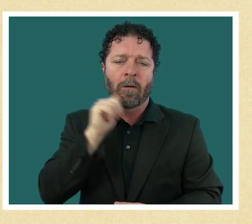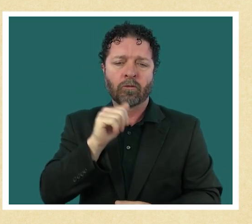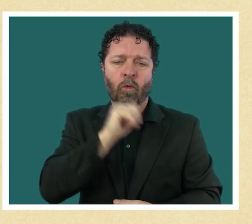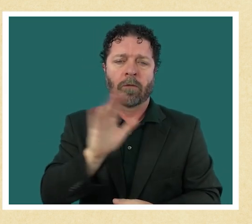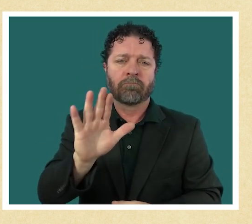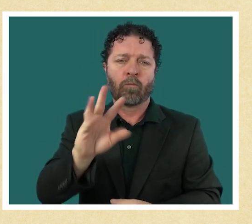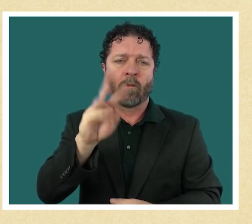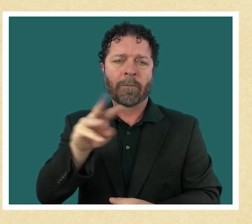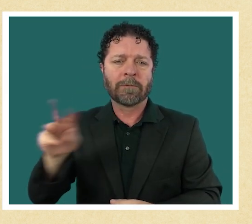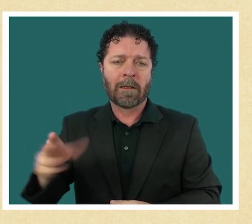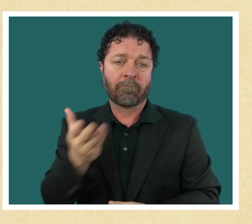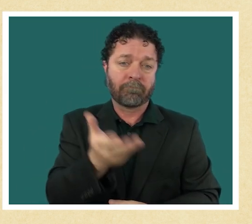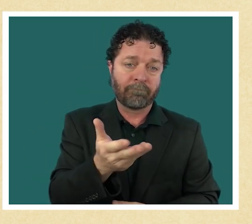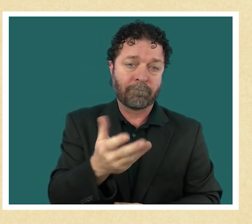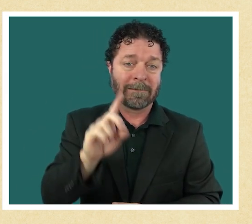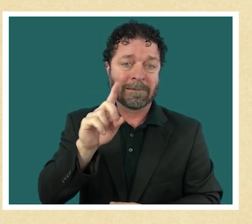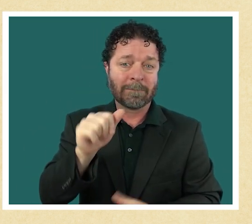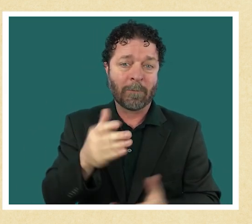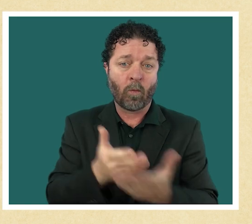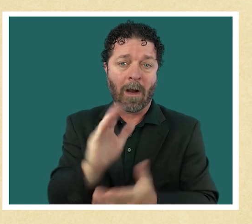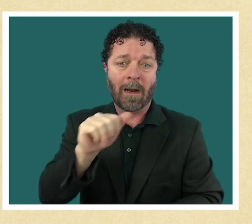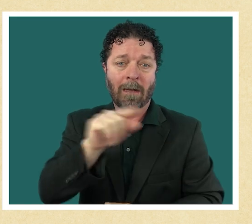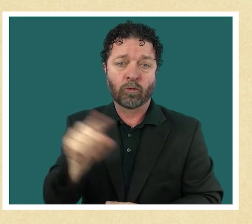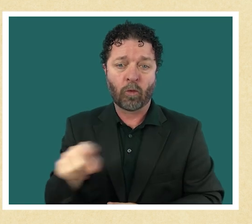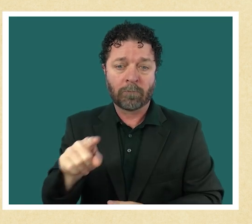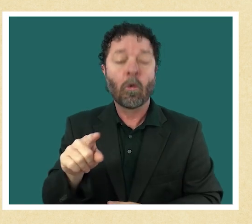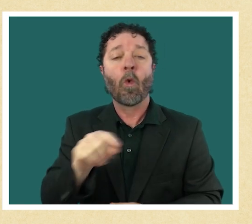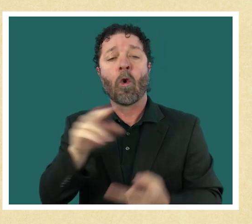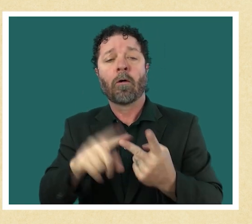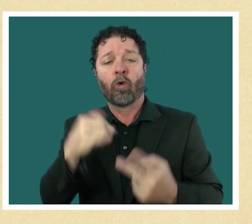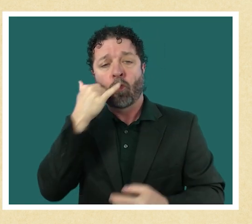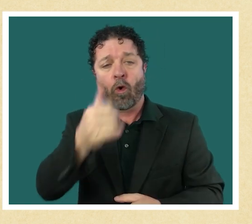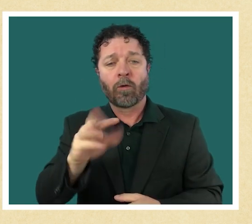disabilityrightsaz.org or call